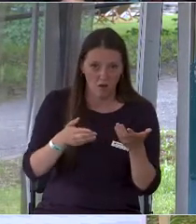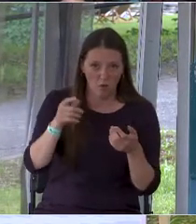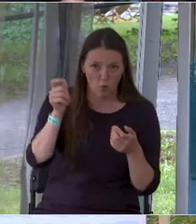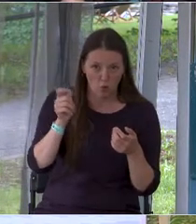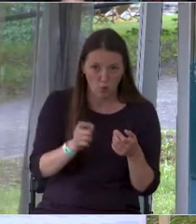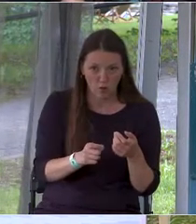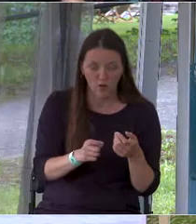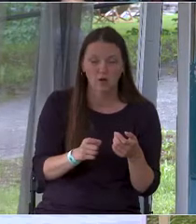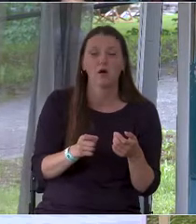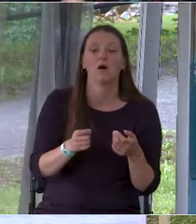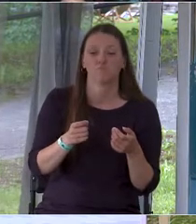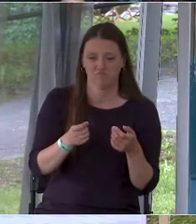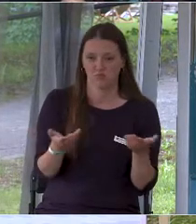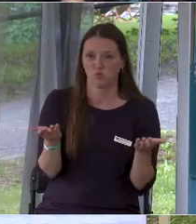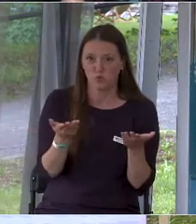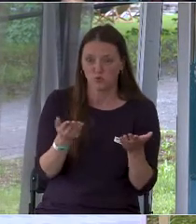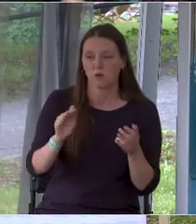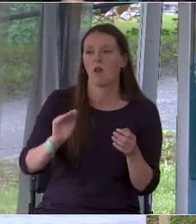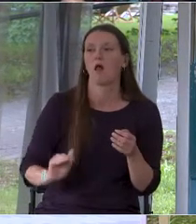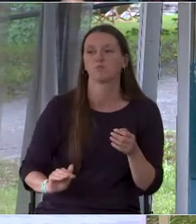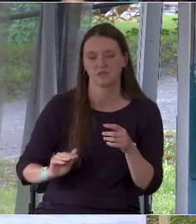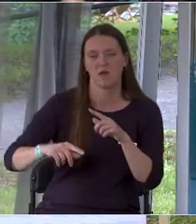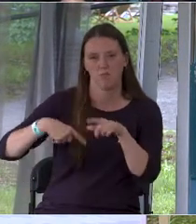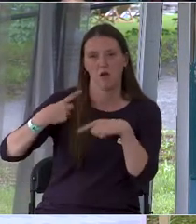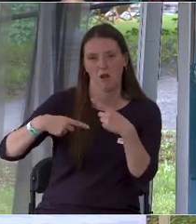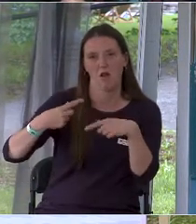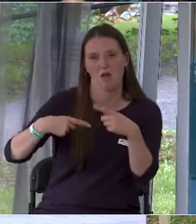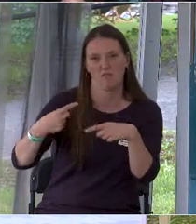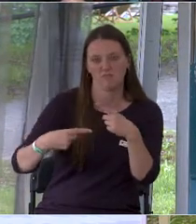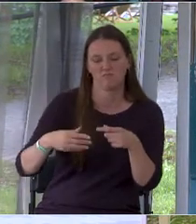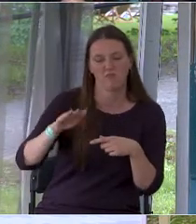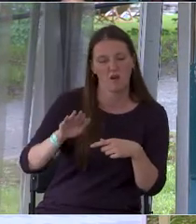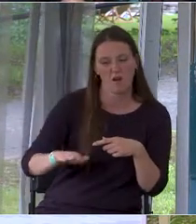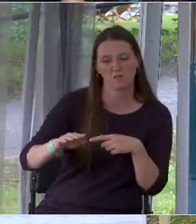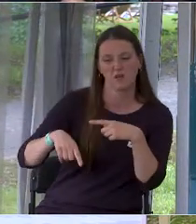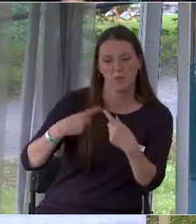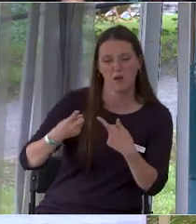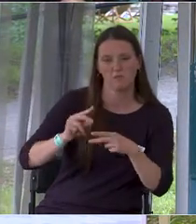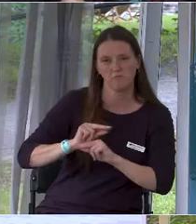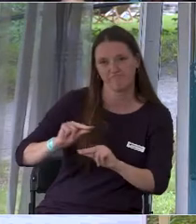say that the first step for the trust